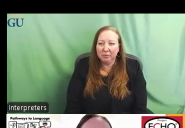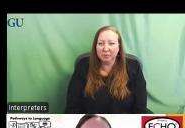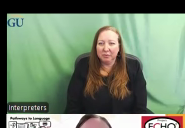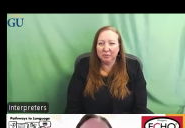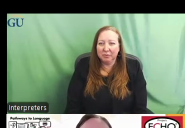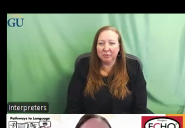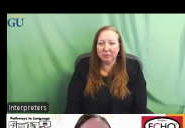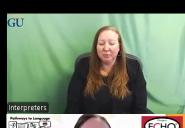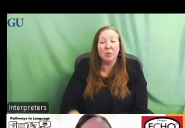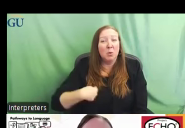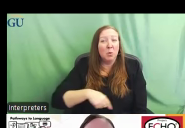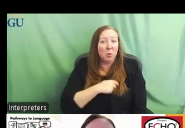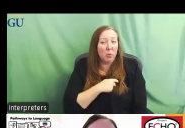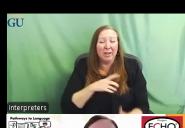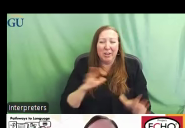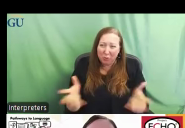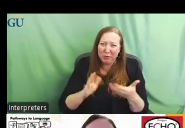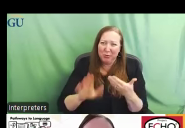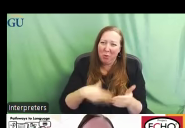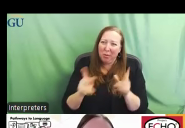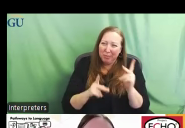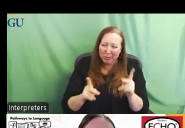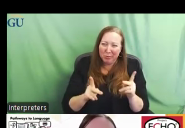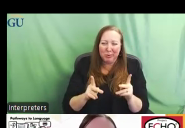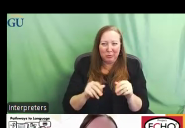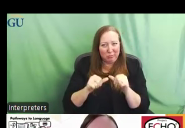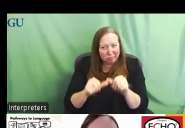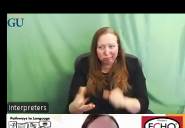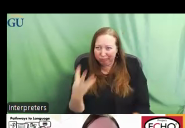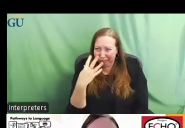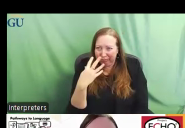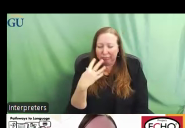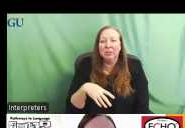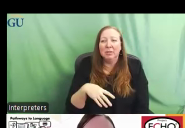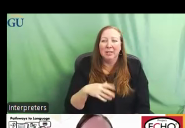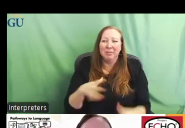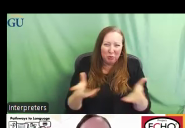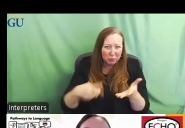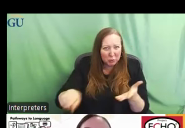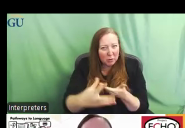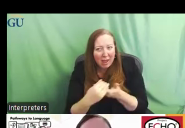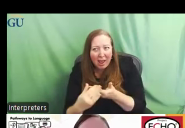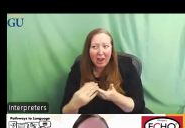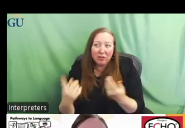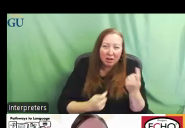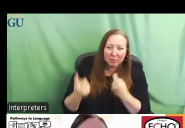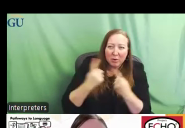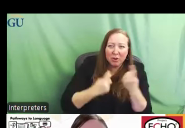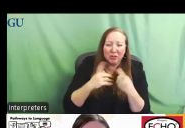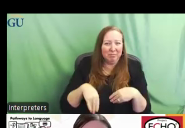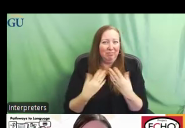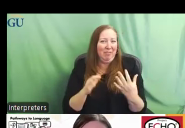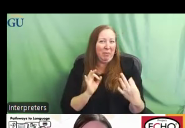We encourage everyone to turn off cameras throughout the session as long as you're comfortable. Encourage you to be engaged by asking questions and provide